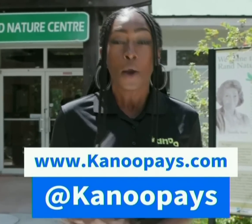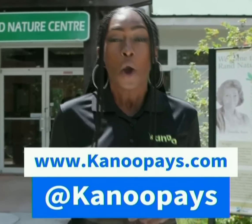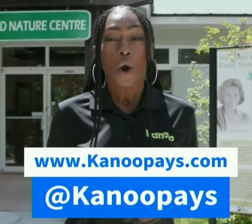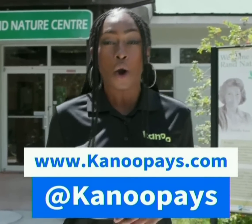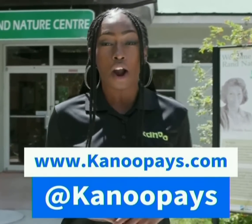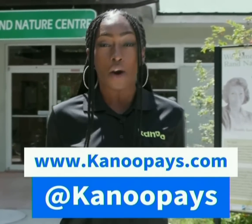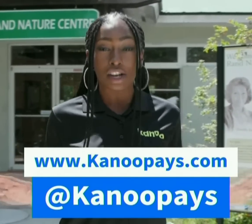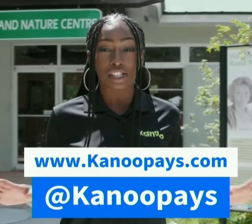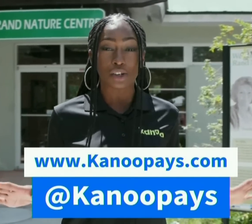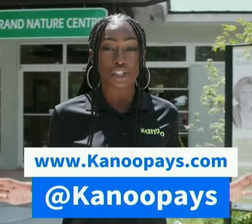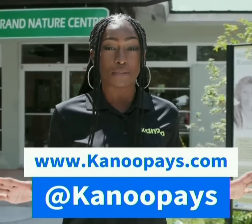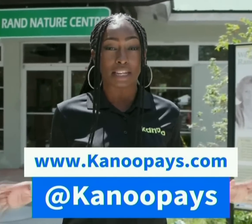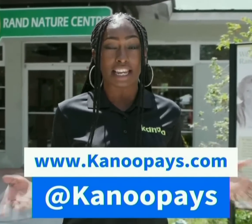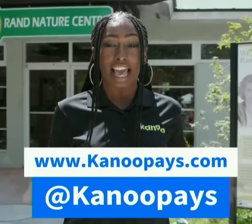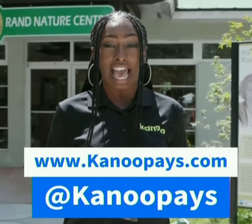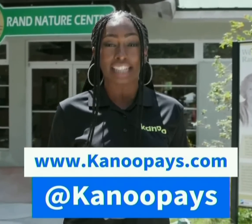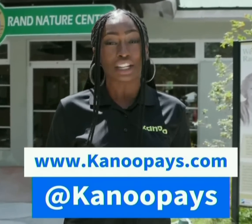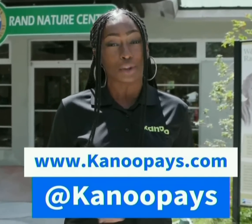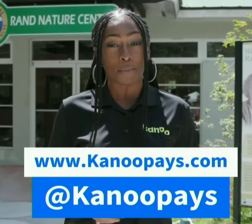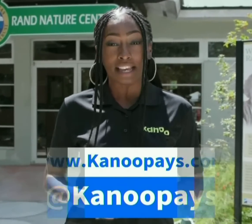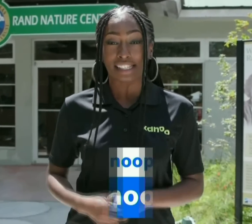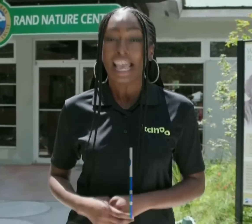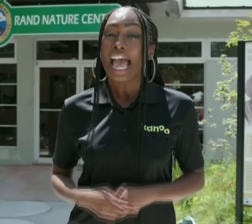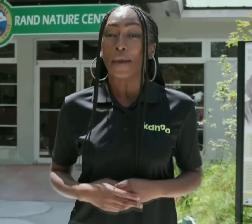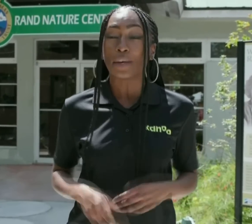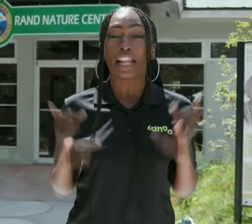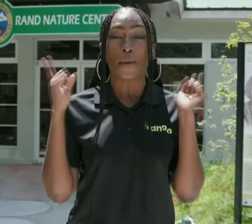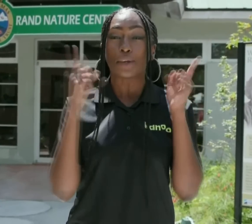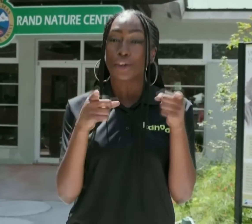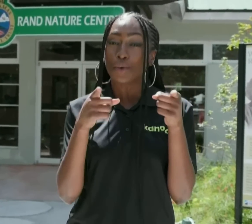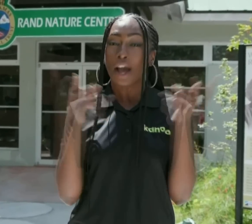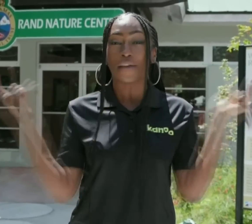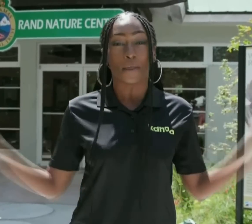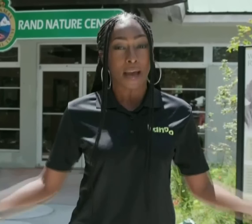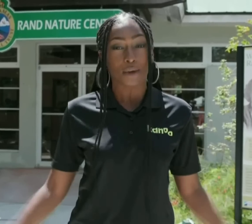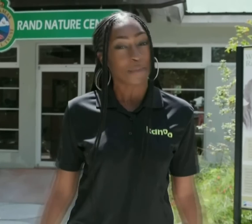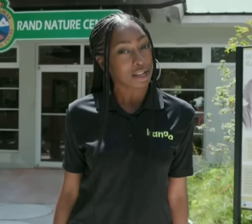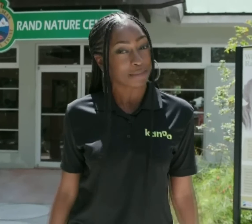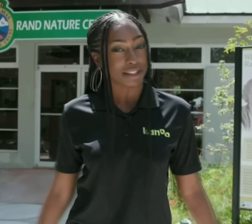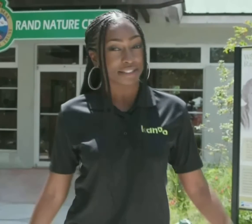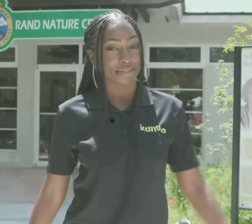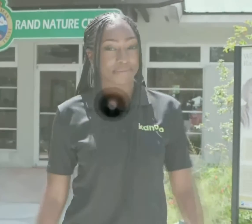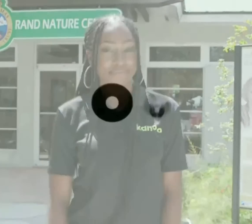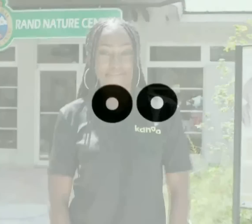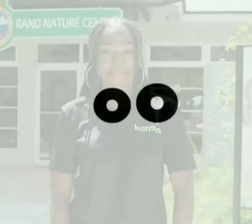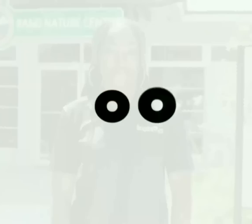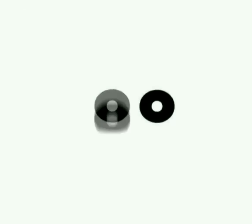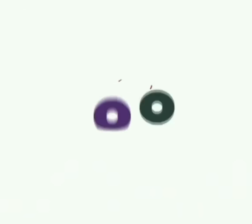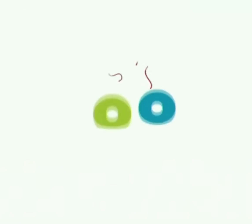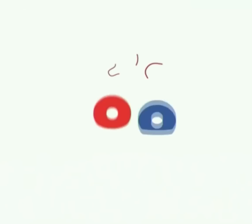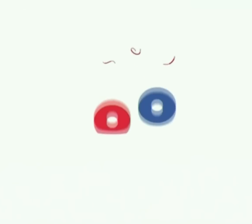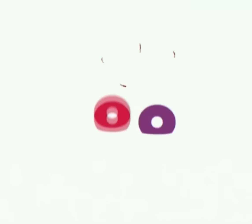www.canoepays.com or on social media at CanoePays, and we'll help you have the power to prosper.